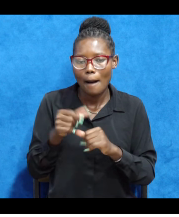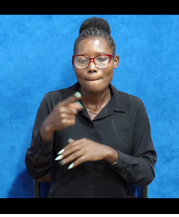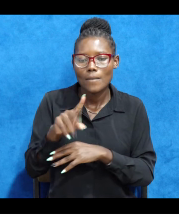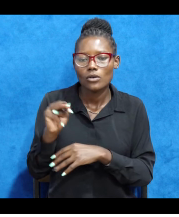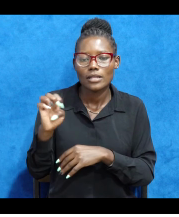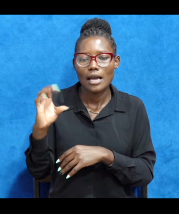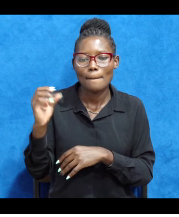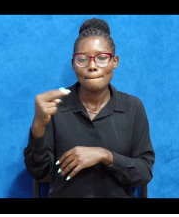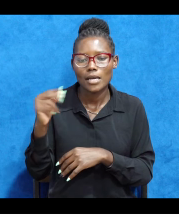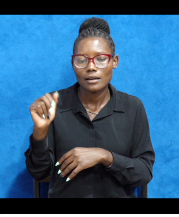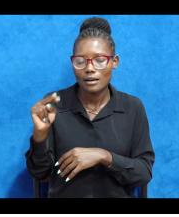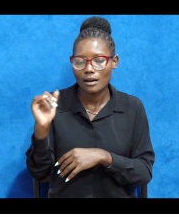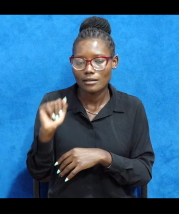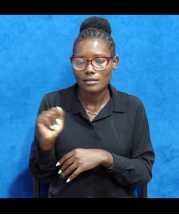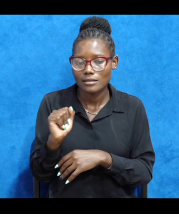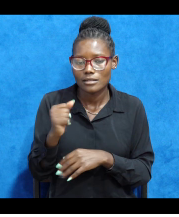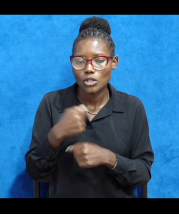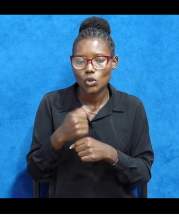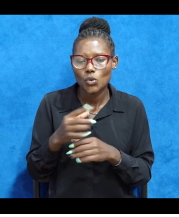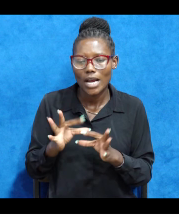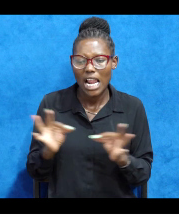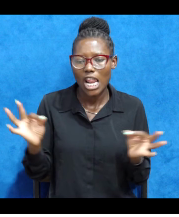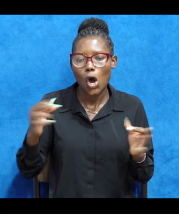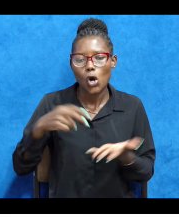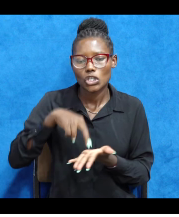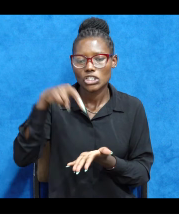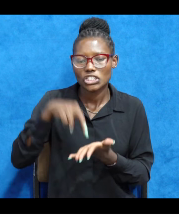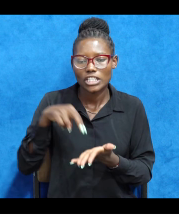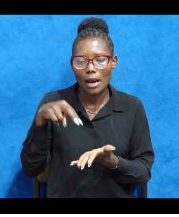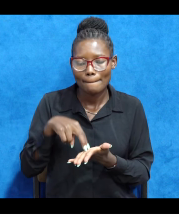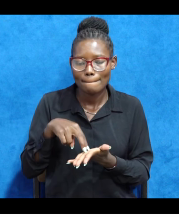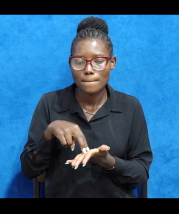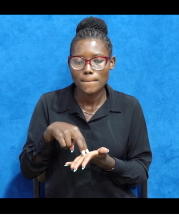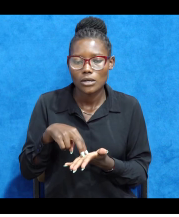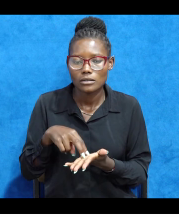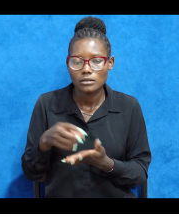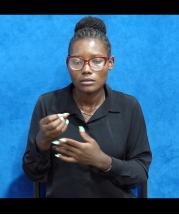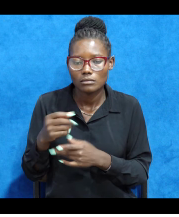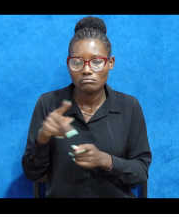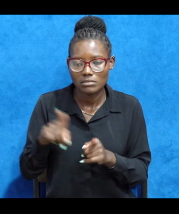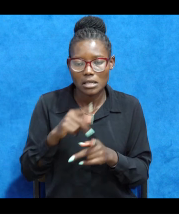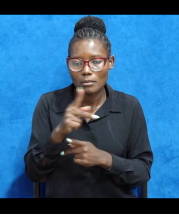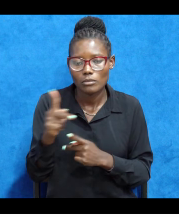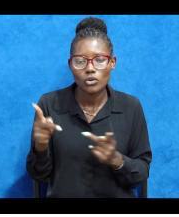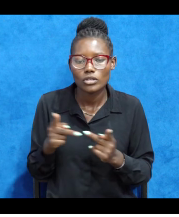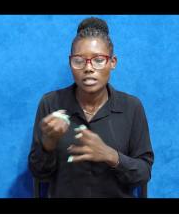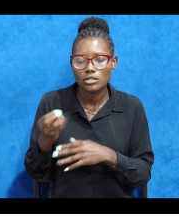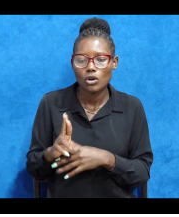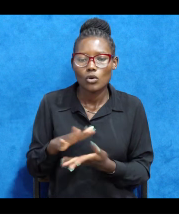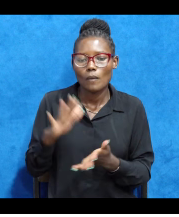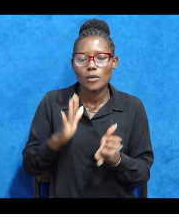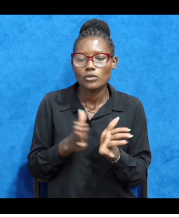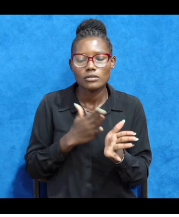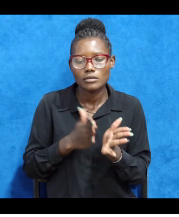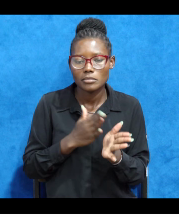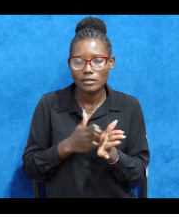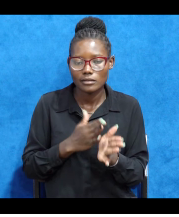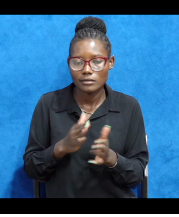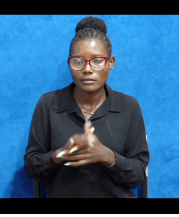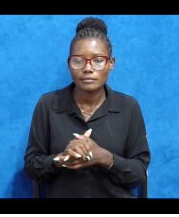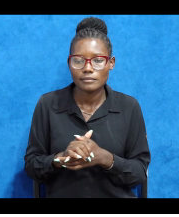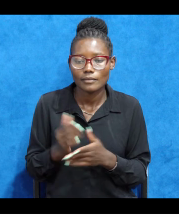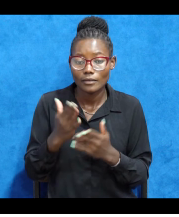people do high jumps off of boxes where it's going to elevate them slightly and allow them more time to work on